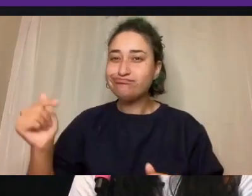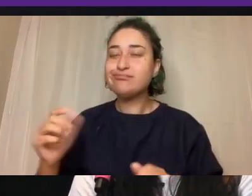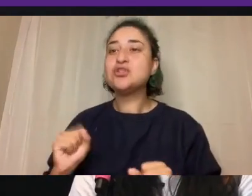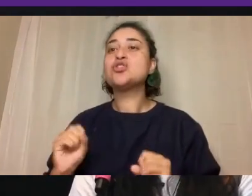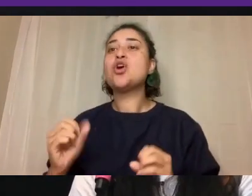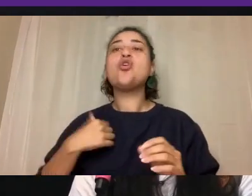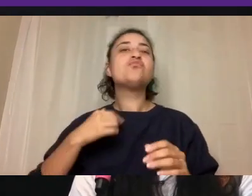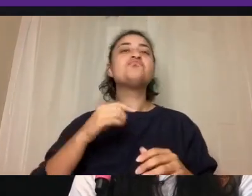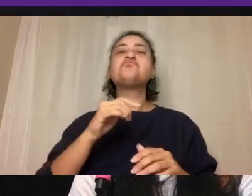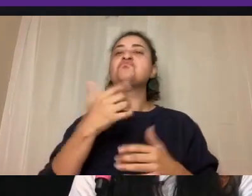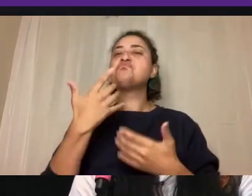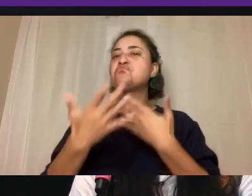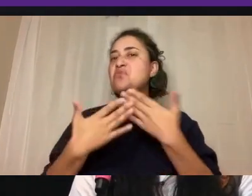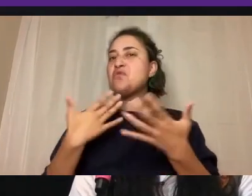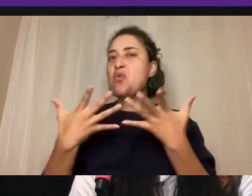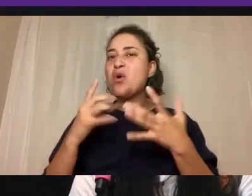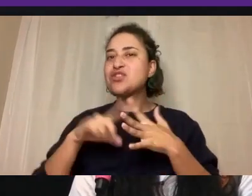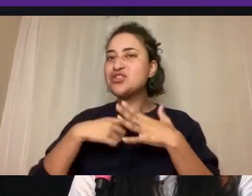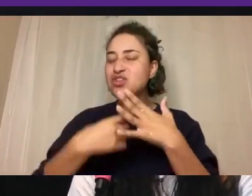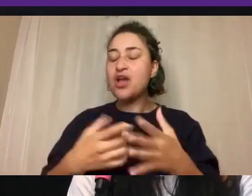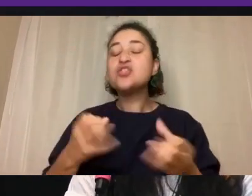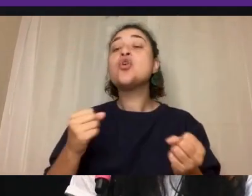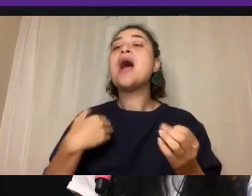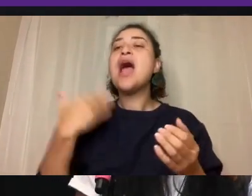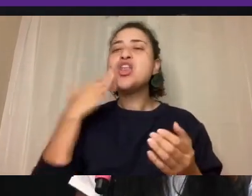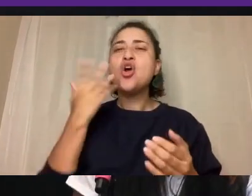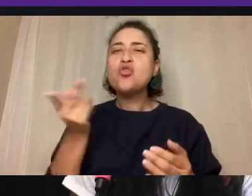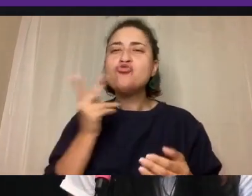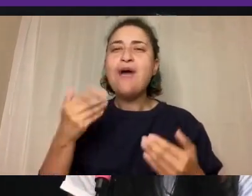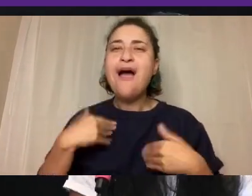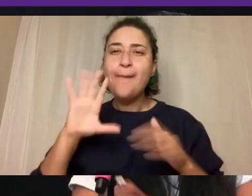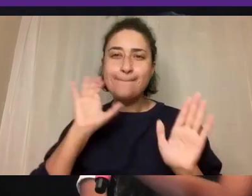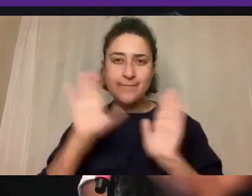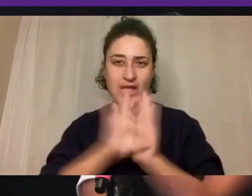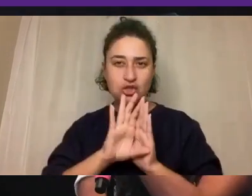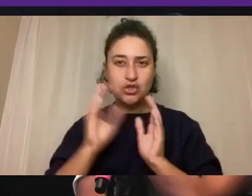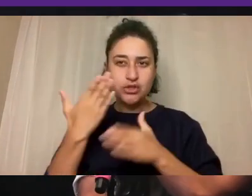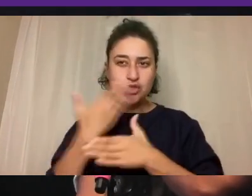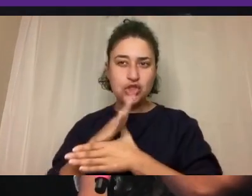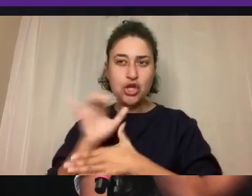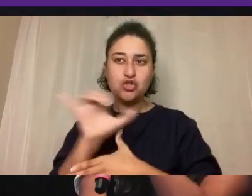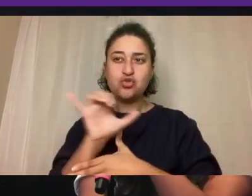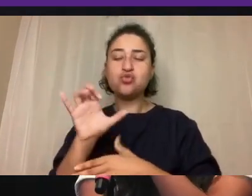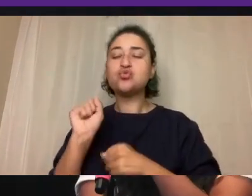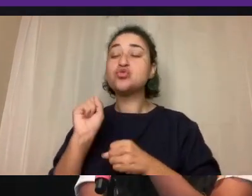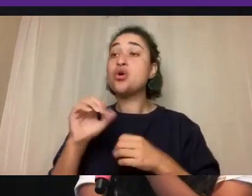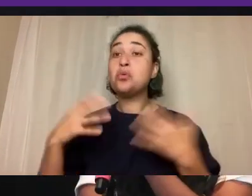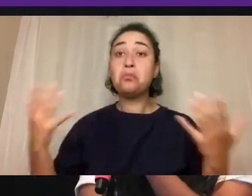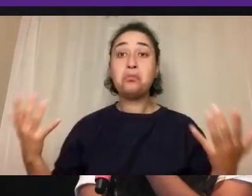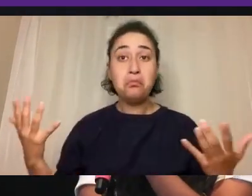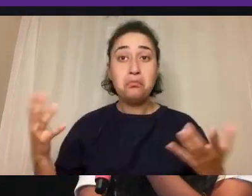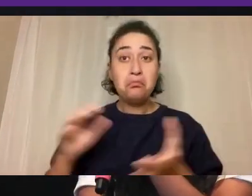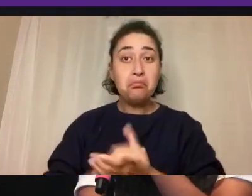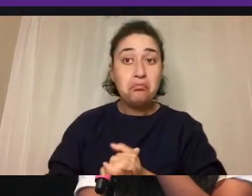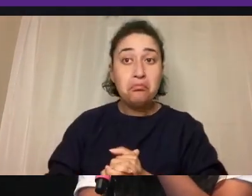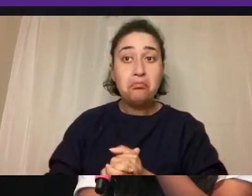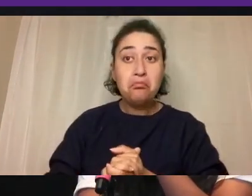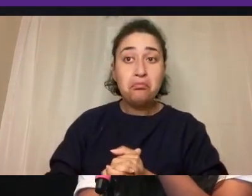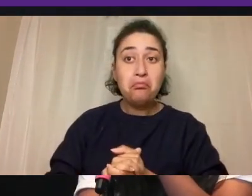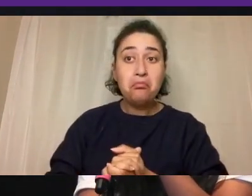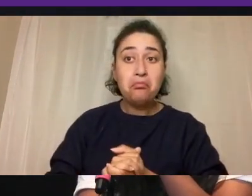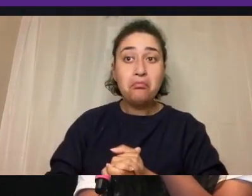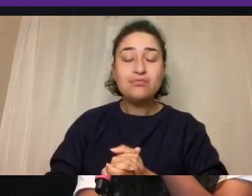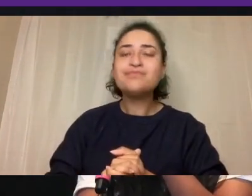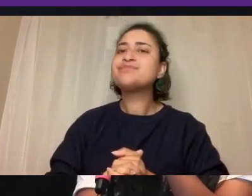And just let me know. I know you have a couple of images that you want us to share, but happy to do that as well. Shall we? I just wanted to, can people hear